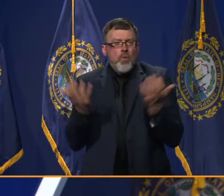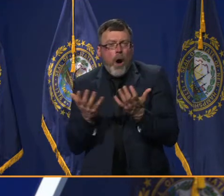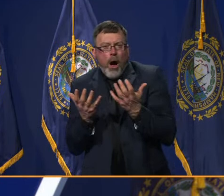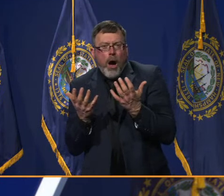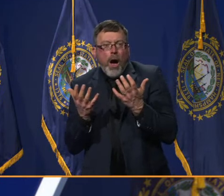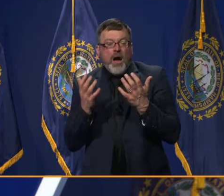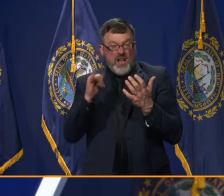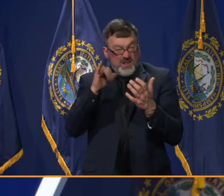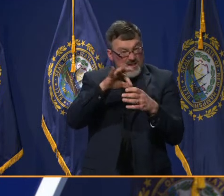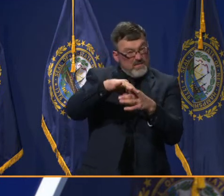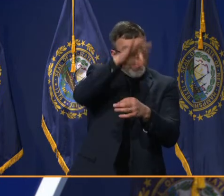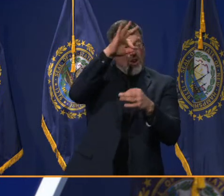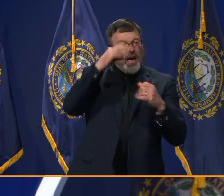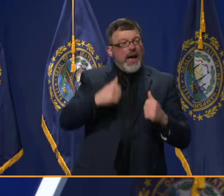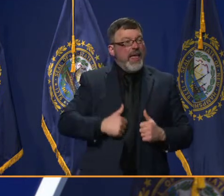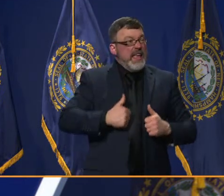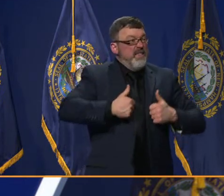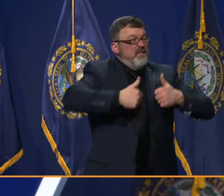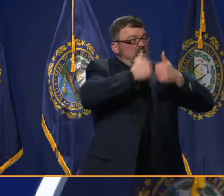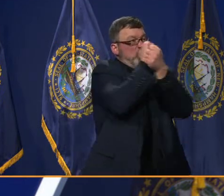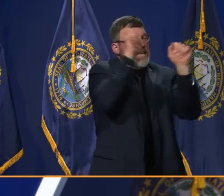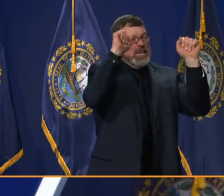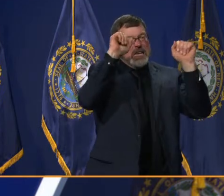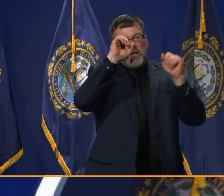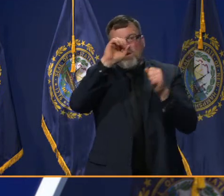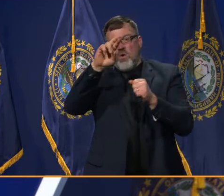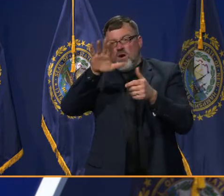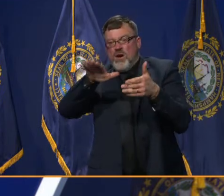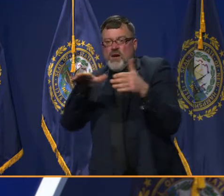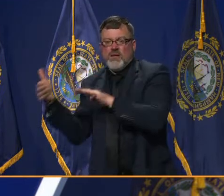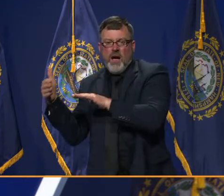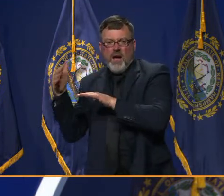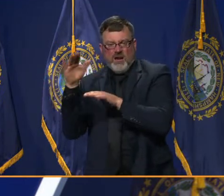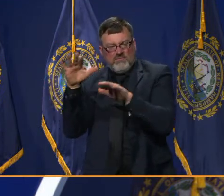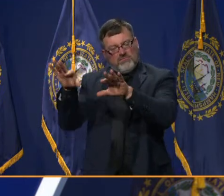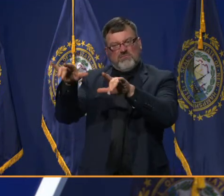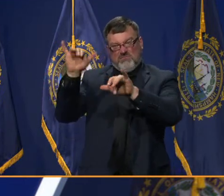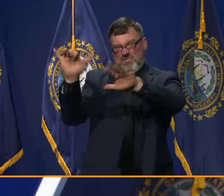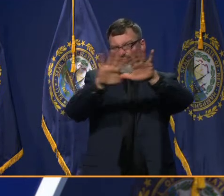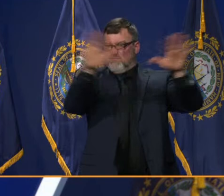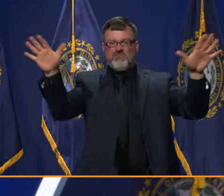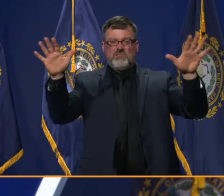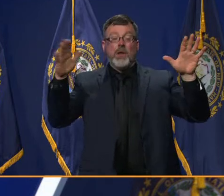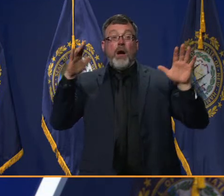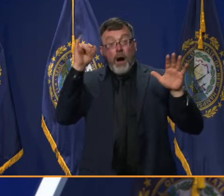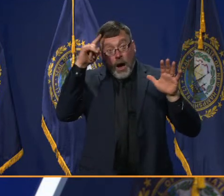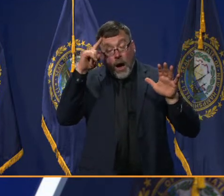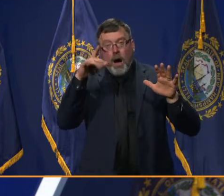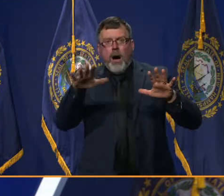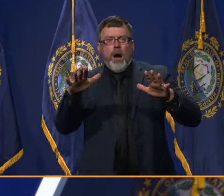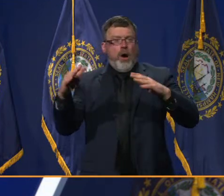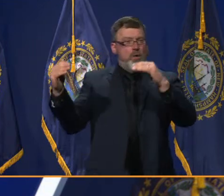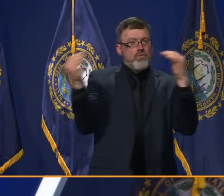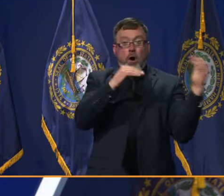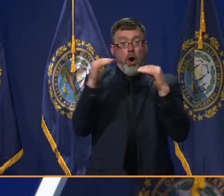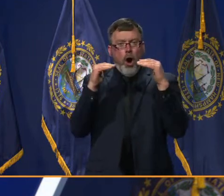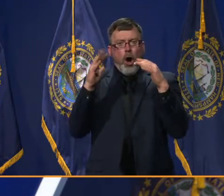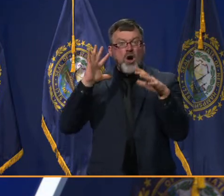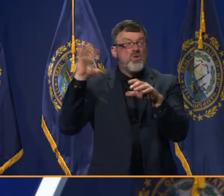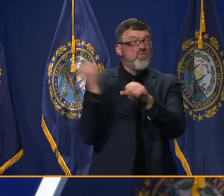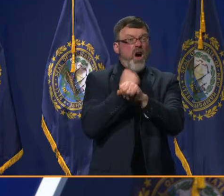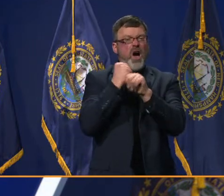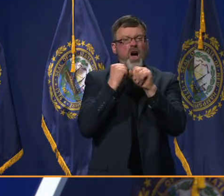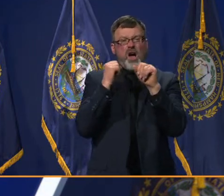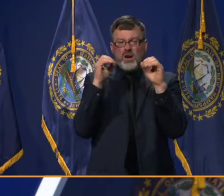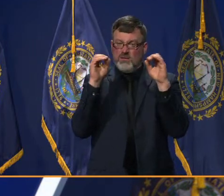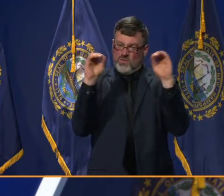die motto. No battle is won without sacrifice. And remember, it is the soldier on the